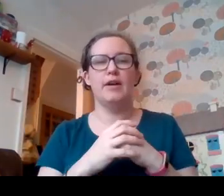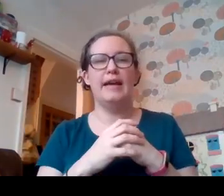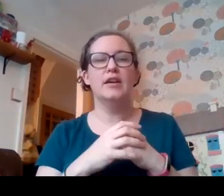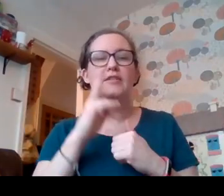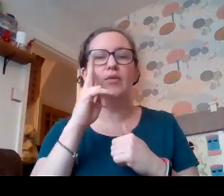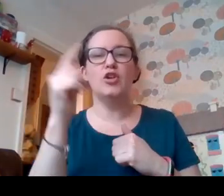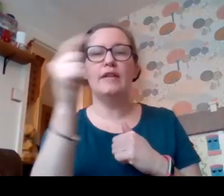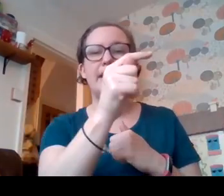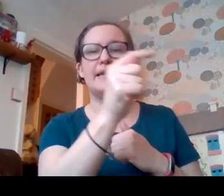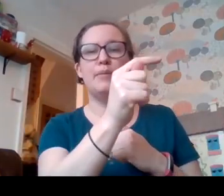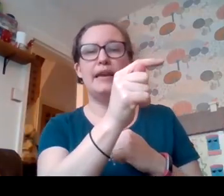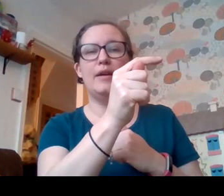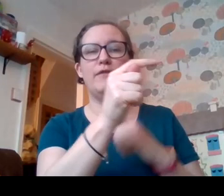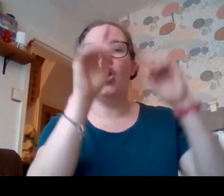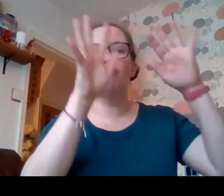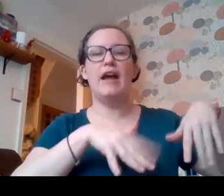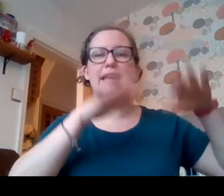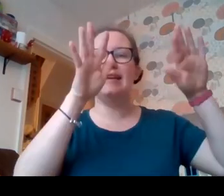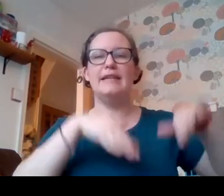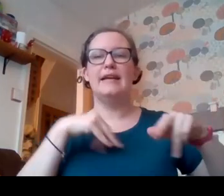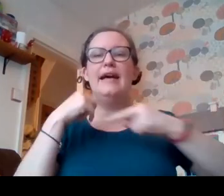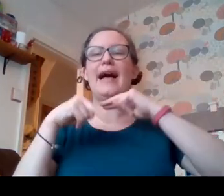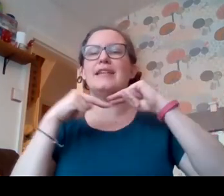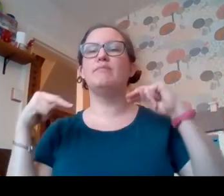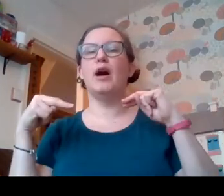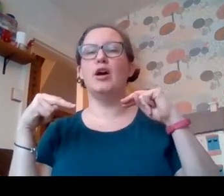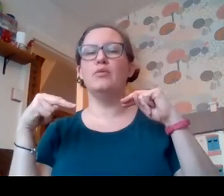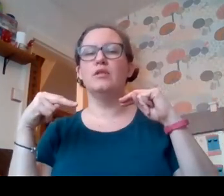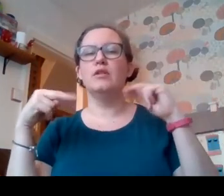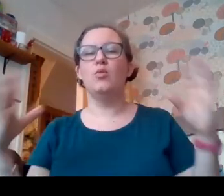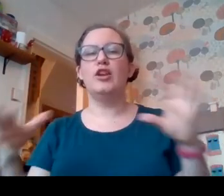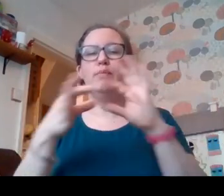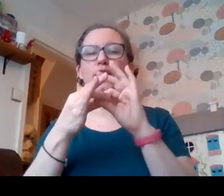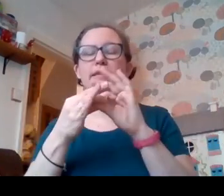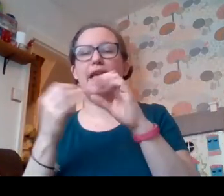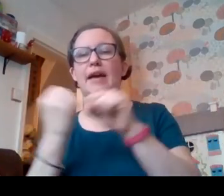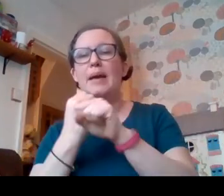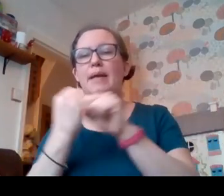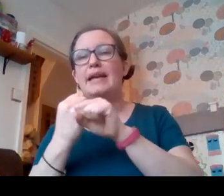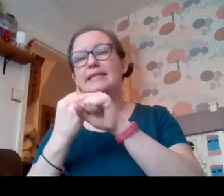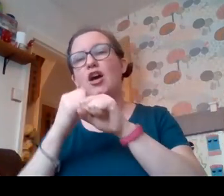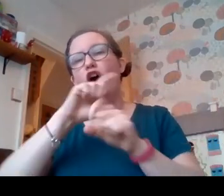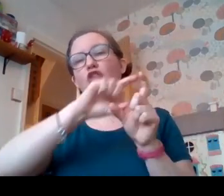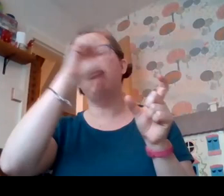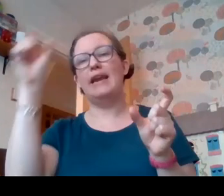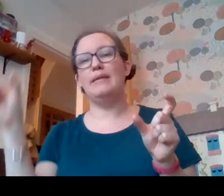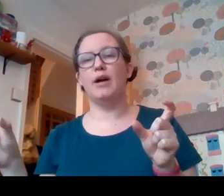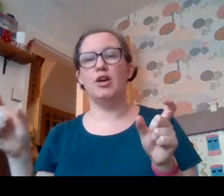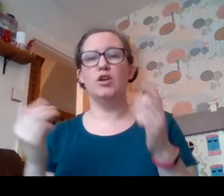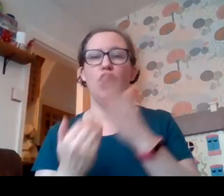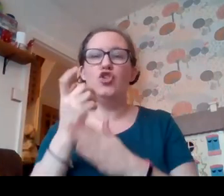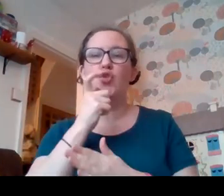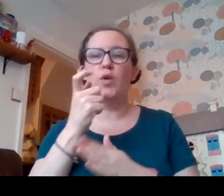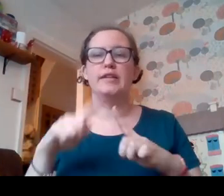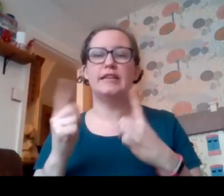word, okay? So look at the example here, we've got rain and bow. When you put them together, it makes a